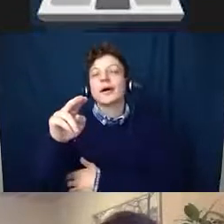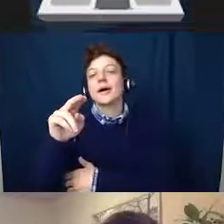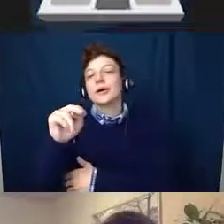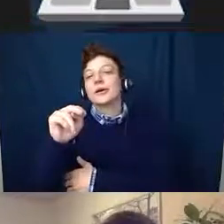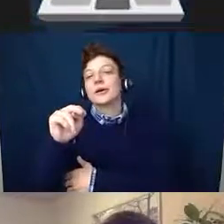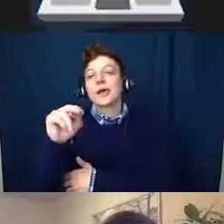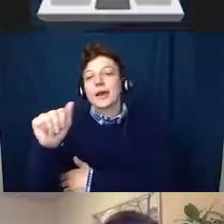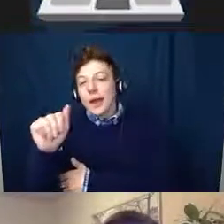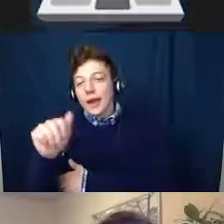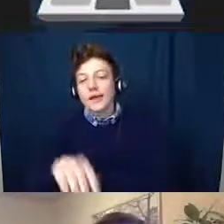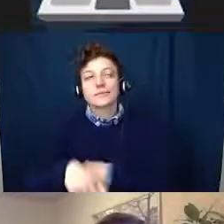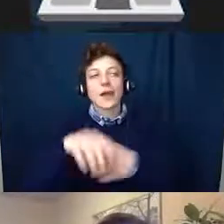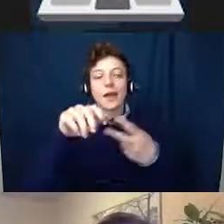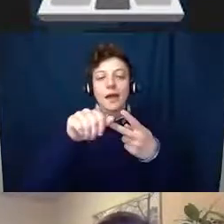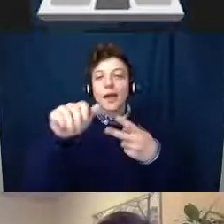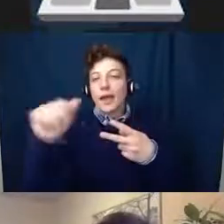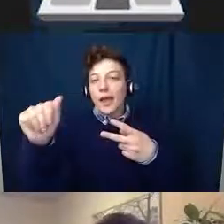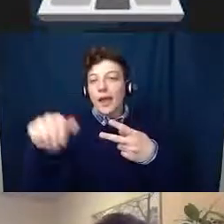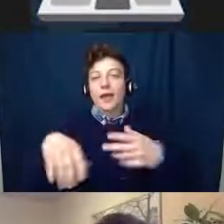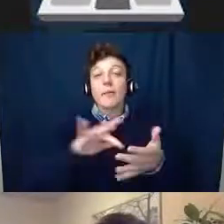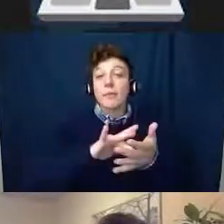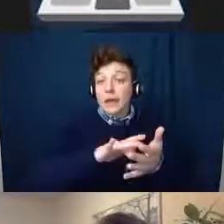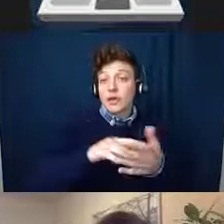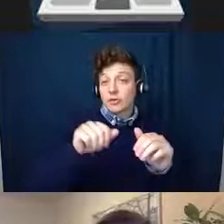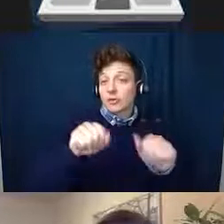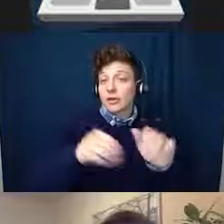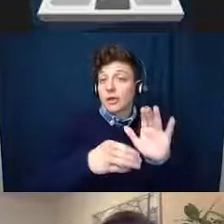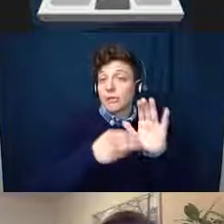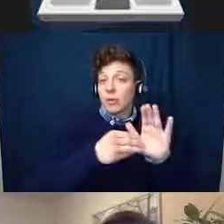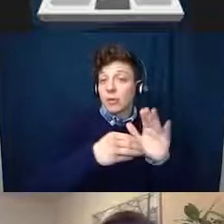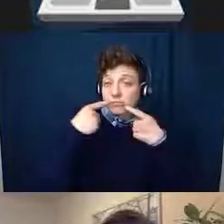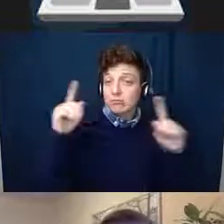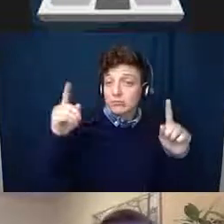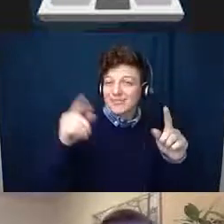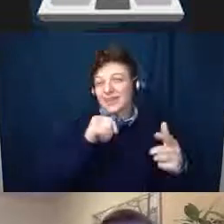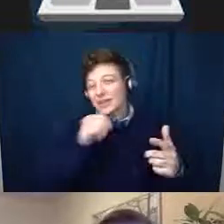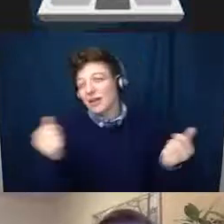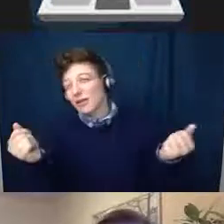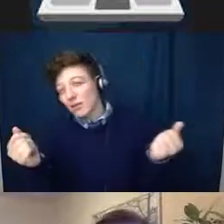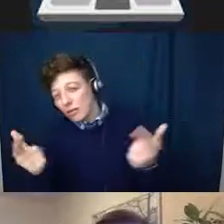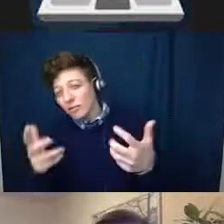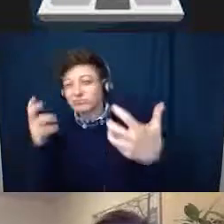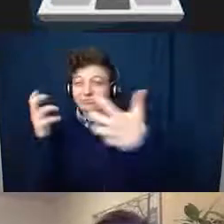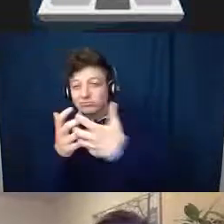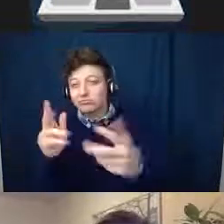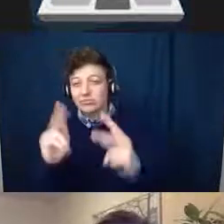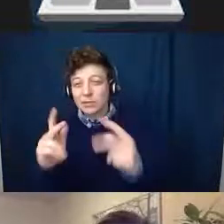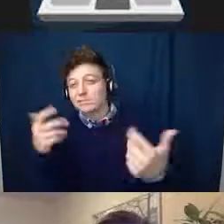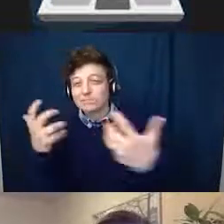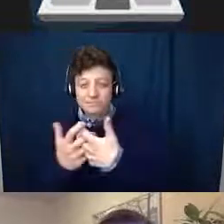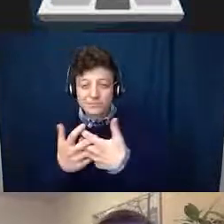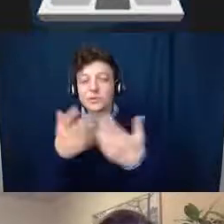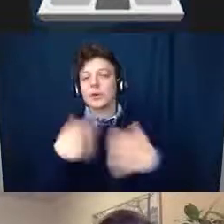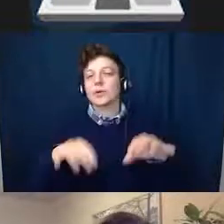like medication, those can be models that work for people, but not all people. So it's really important to meet people where they